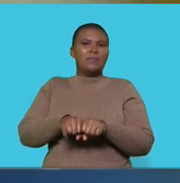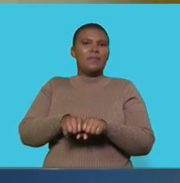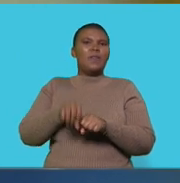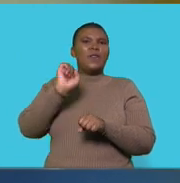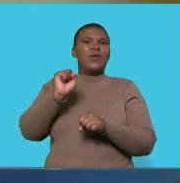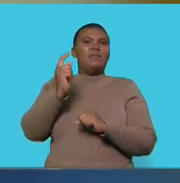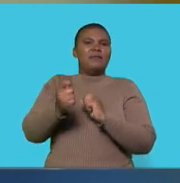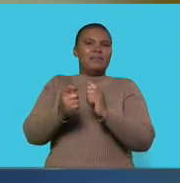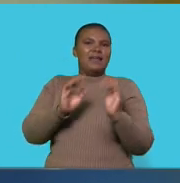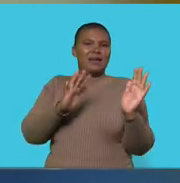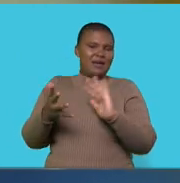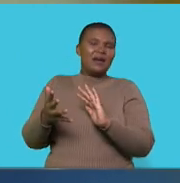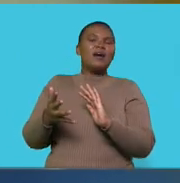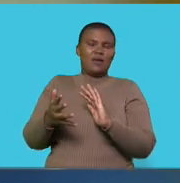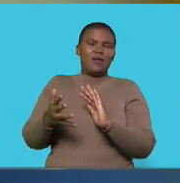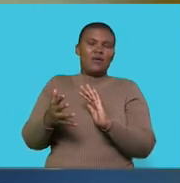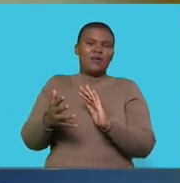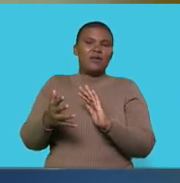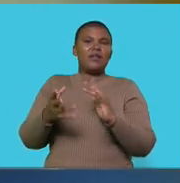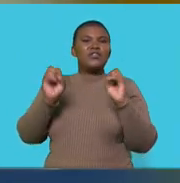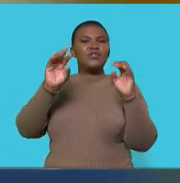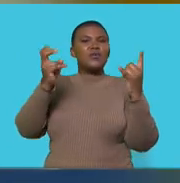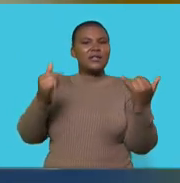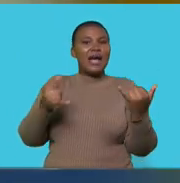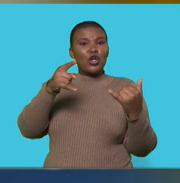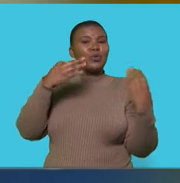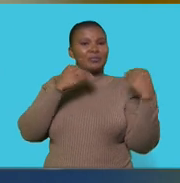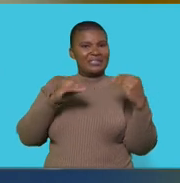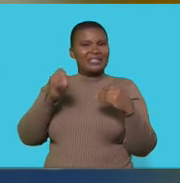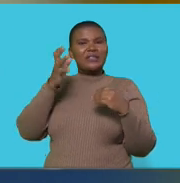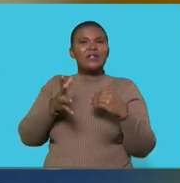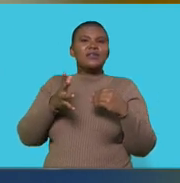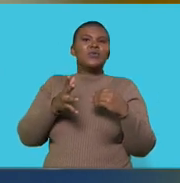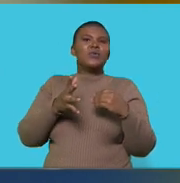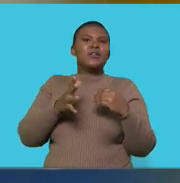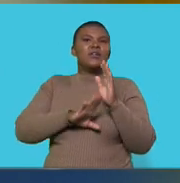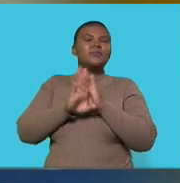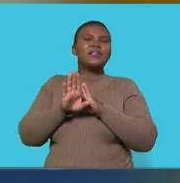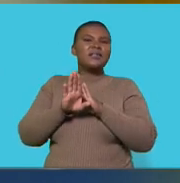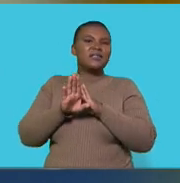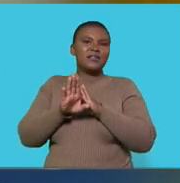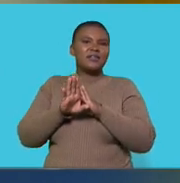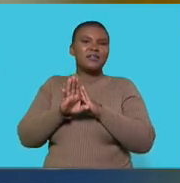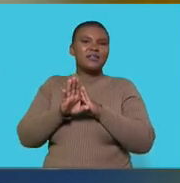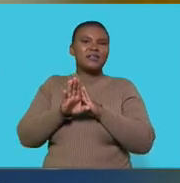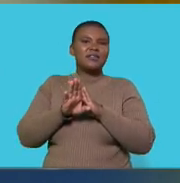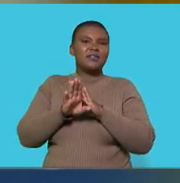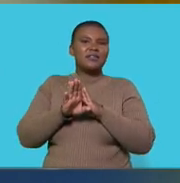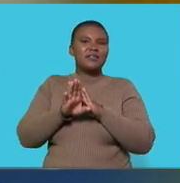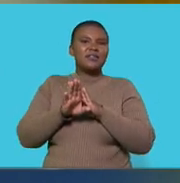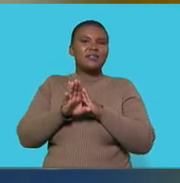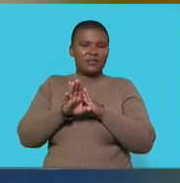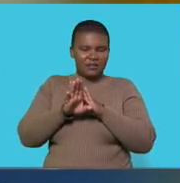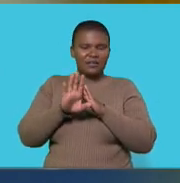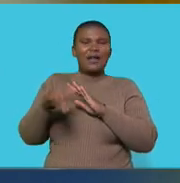payment acceptance device as a business tool. We're expecting that there's going to be lots of